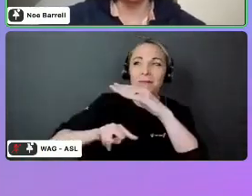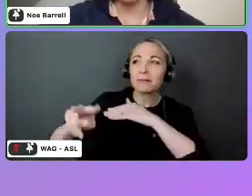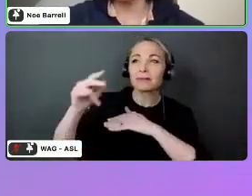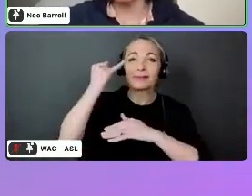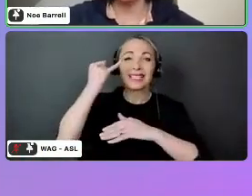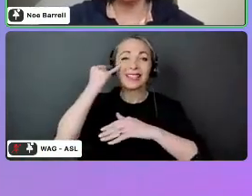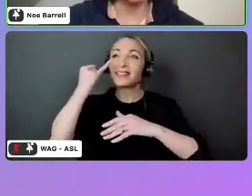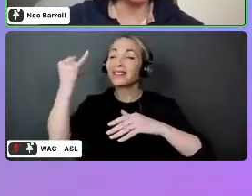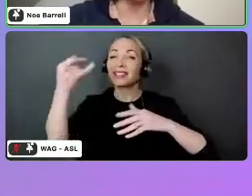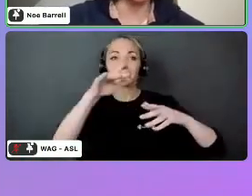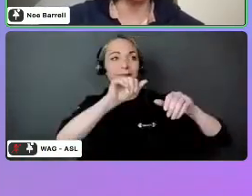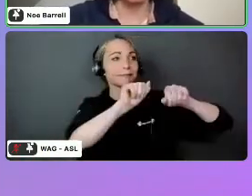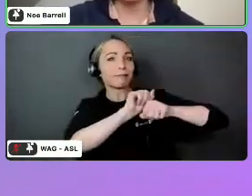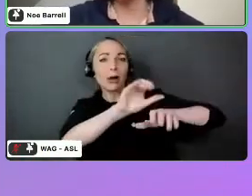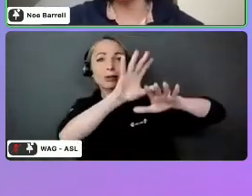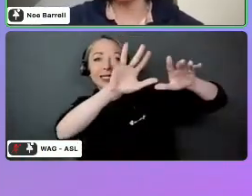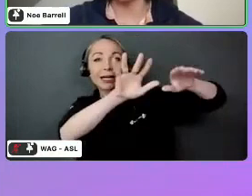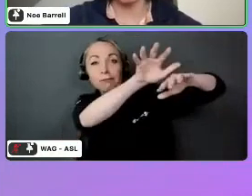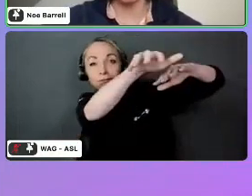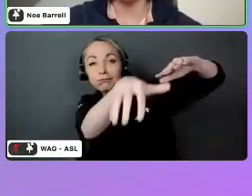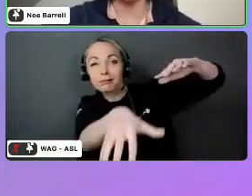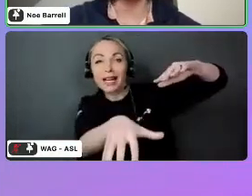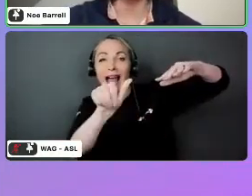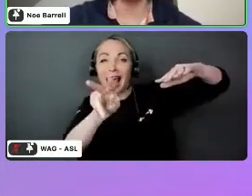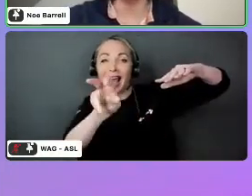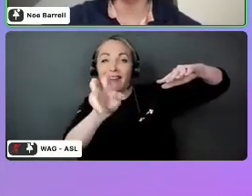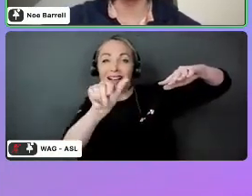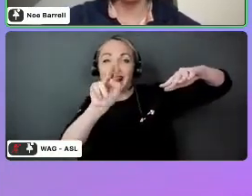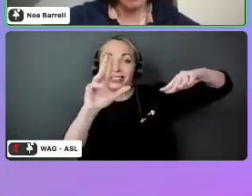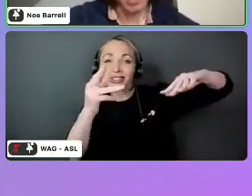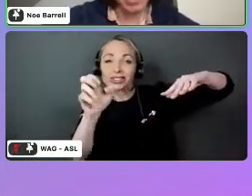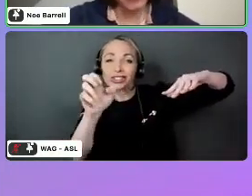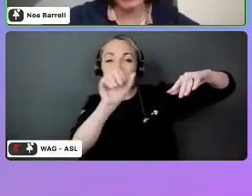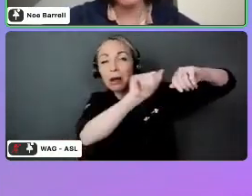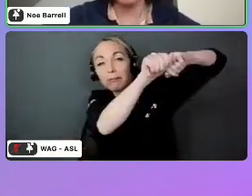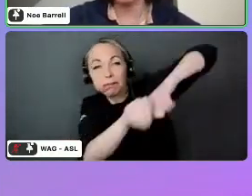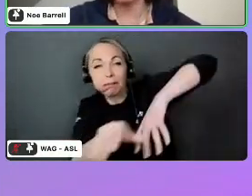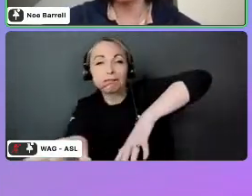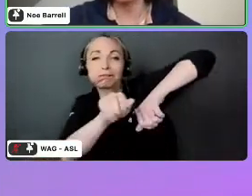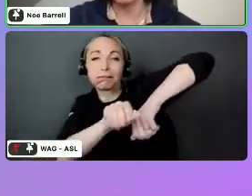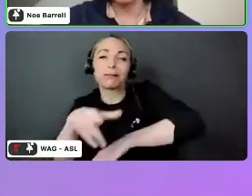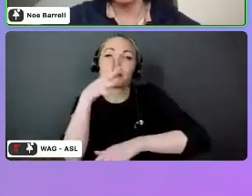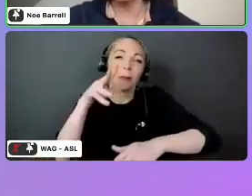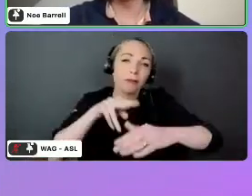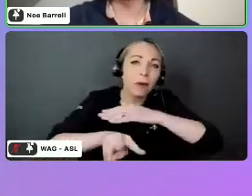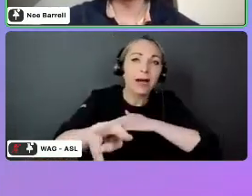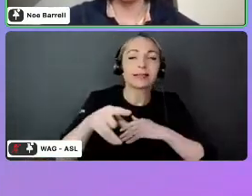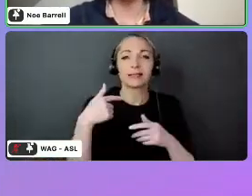day. I went ahead and analyzed their page on our interactive elements tool,